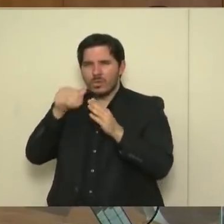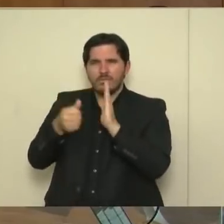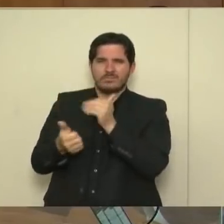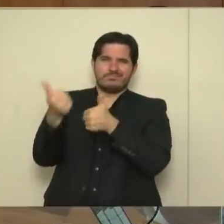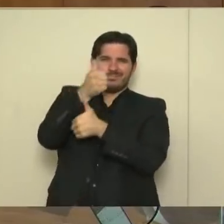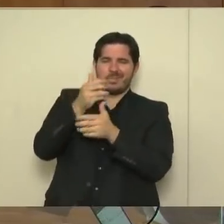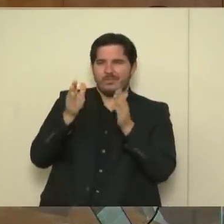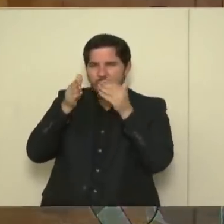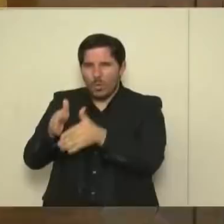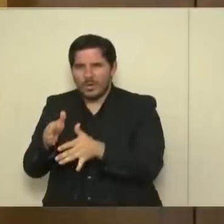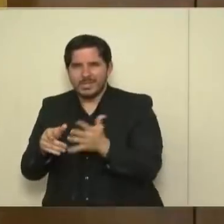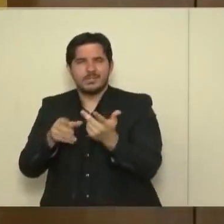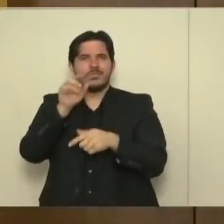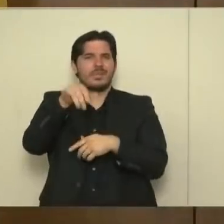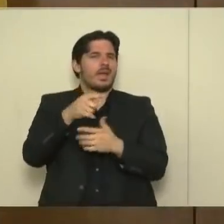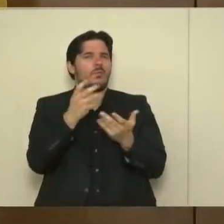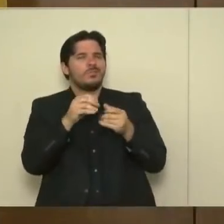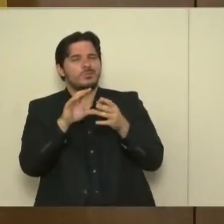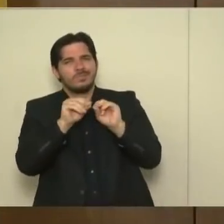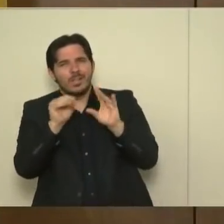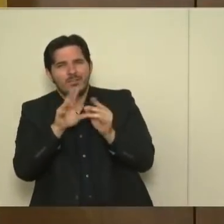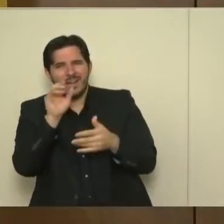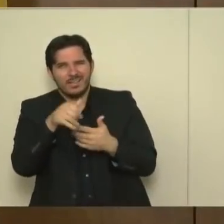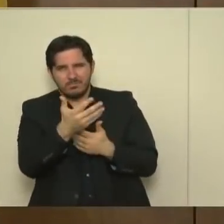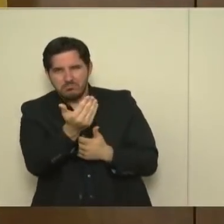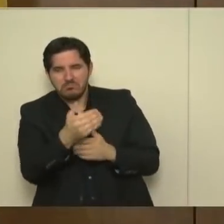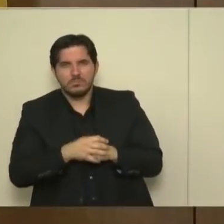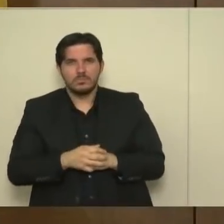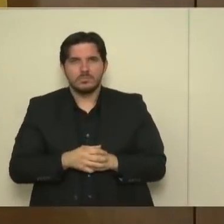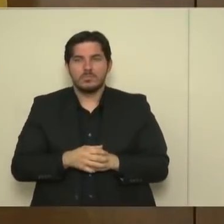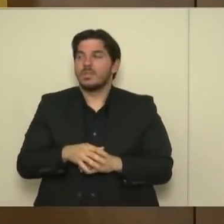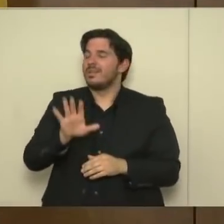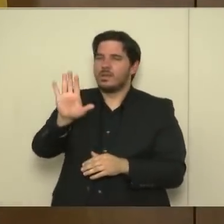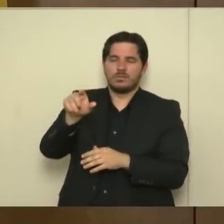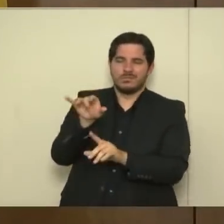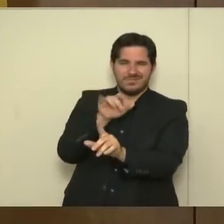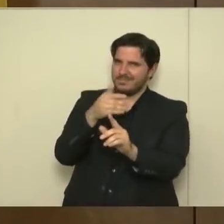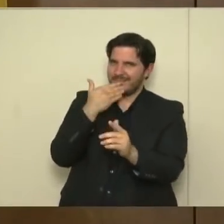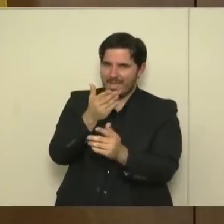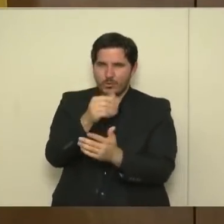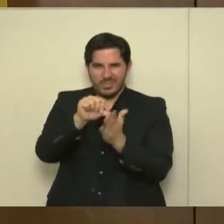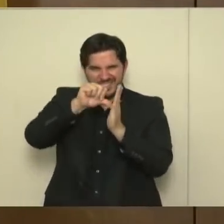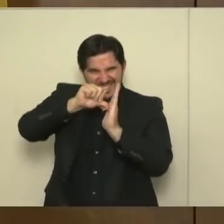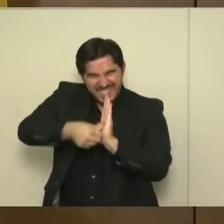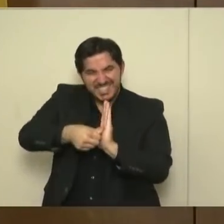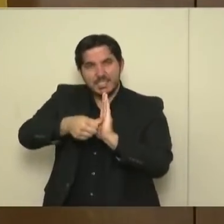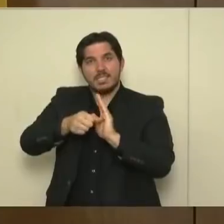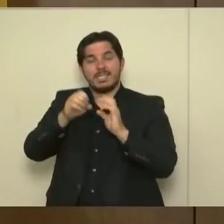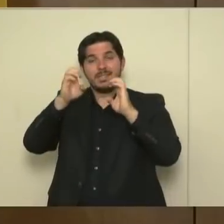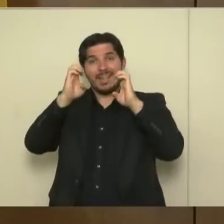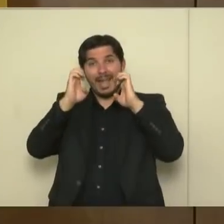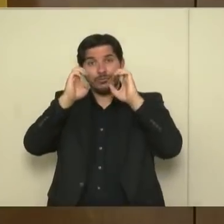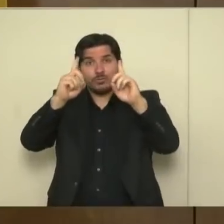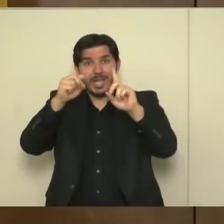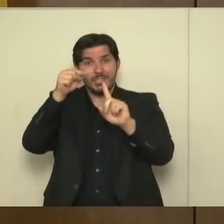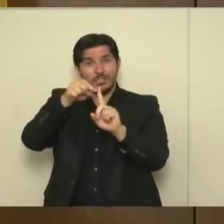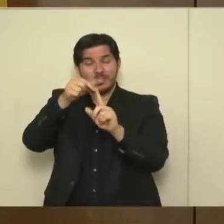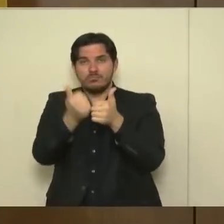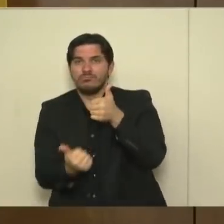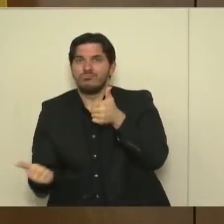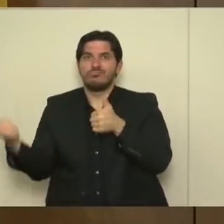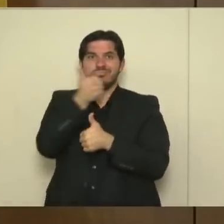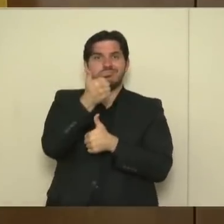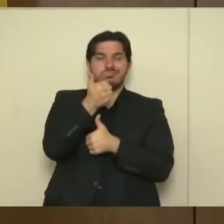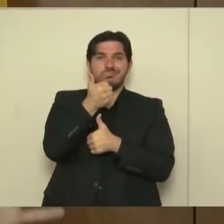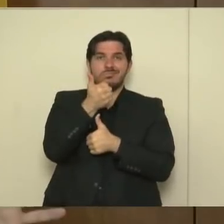reiterate that education is absolutely the priority. I mean, we can't successfully even do some of the reopening without dealing with